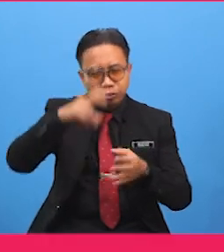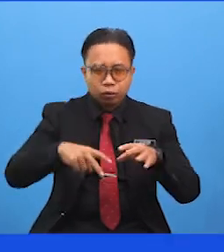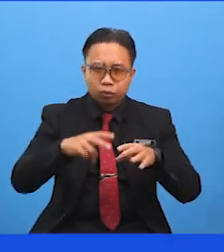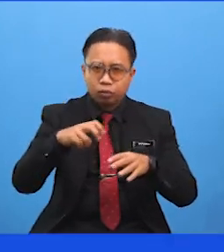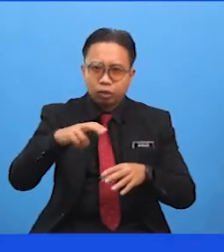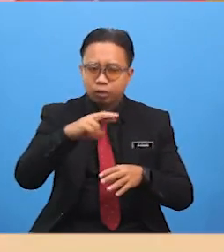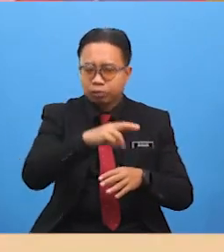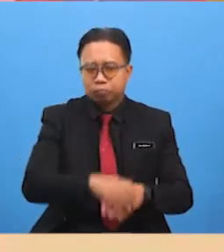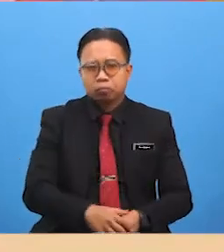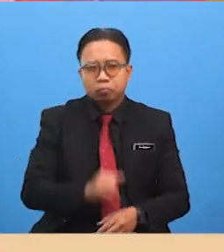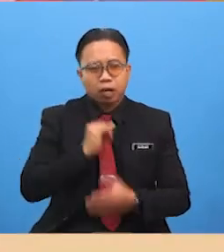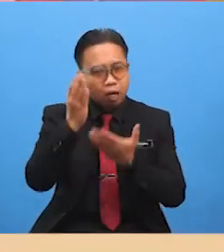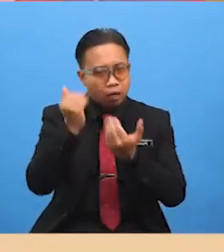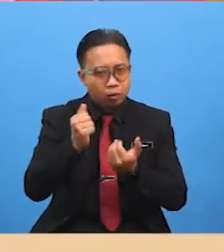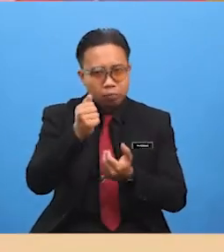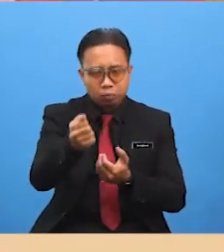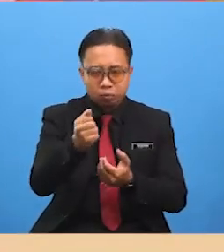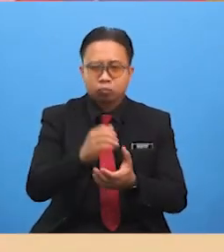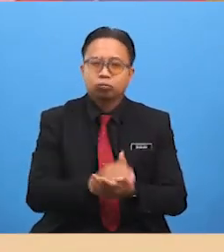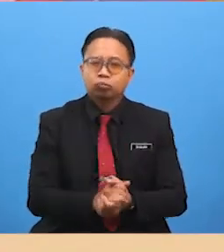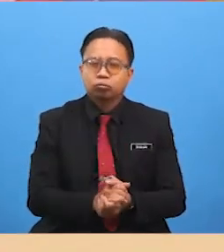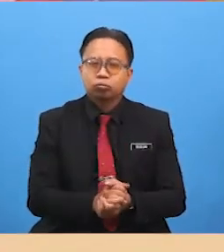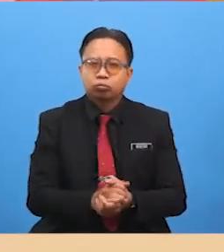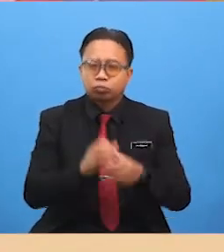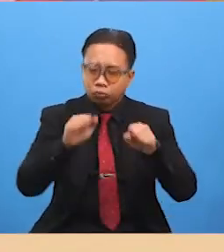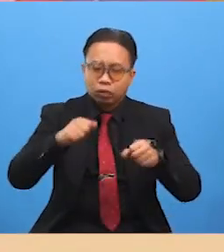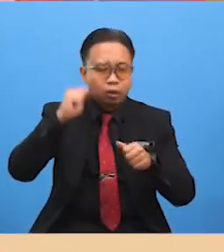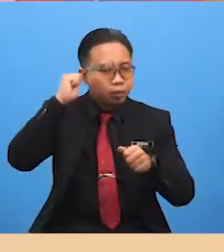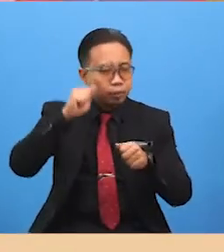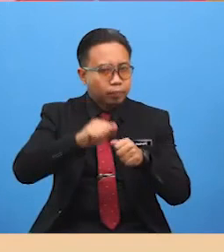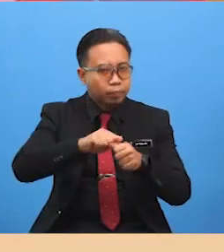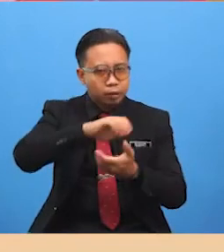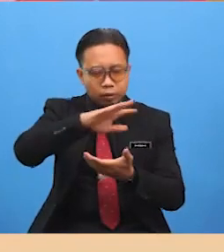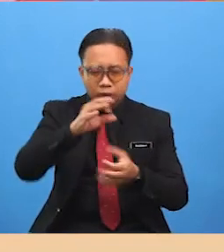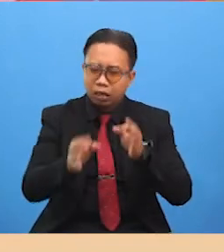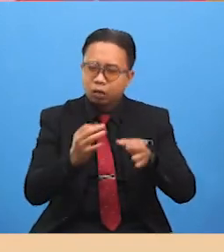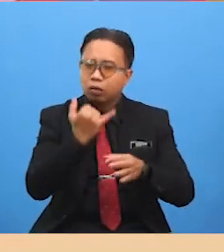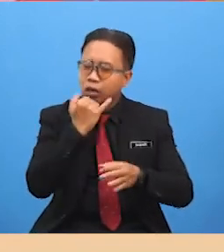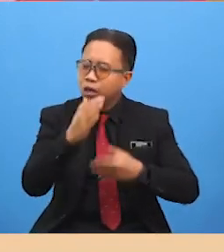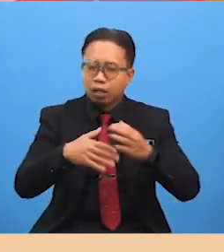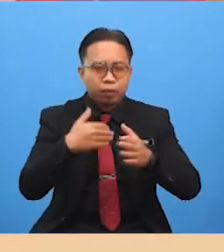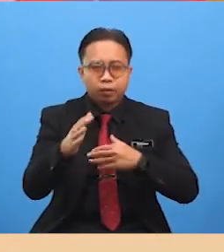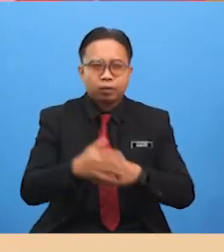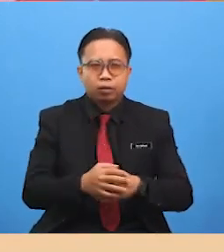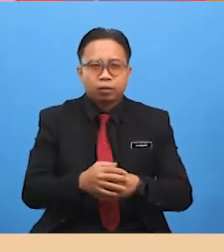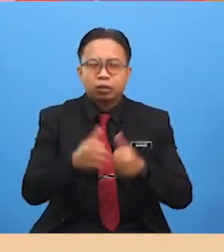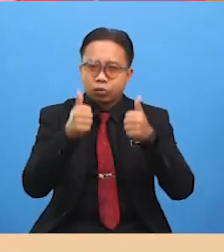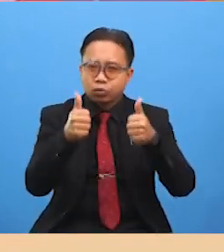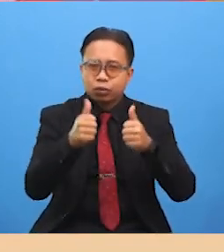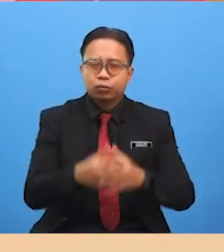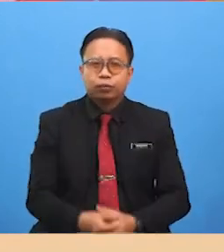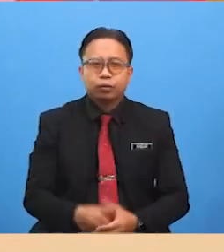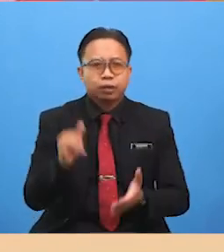on. I hope all of you scored really well. And again, remember, it's alright to make mistakes here and there. So good